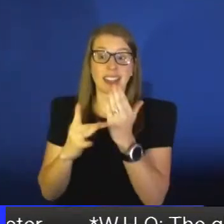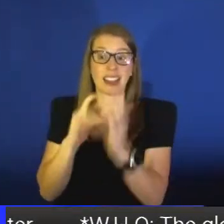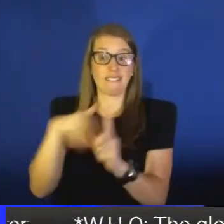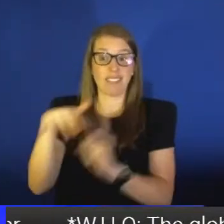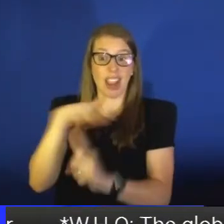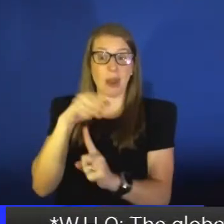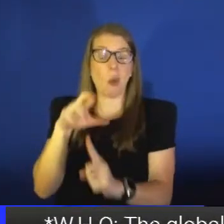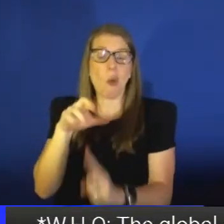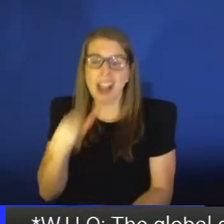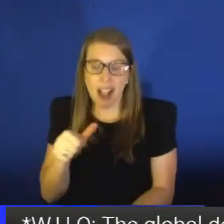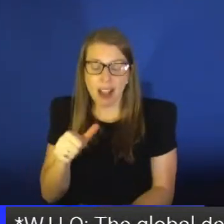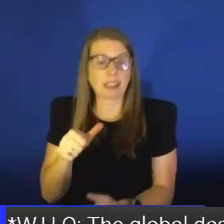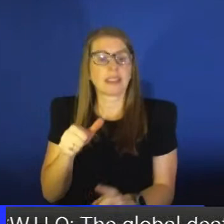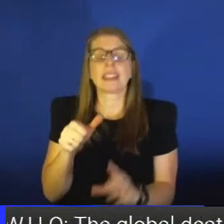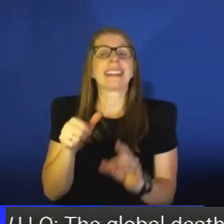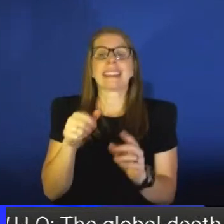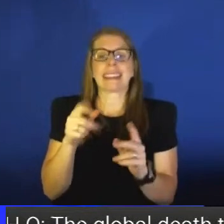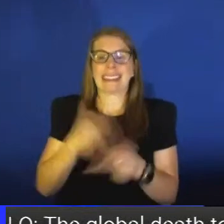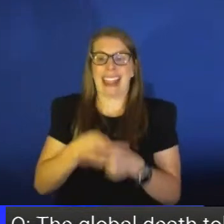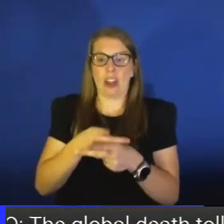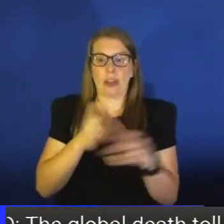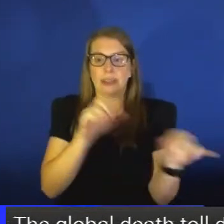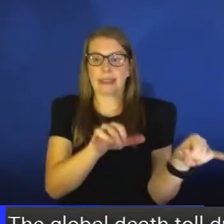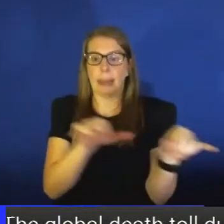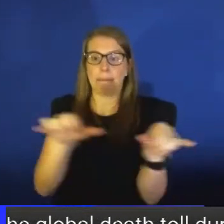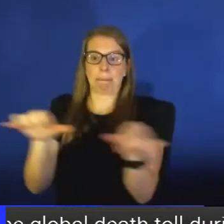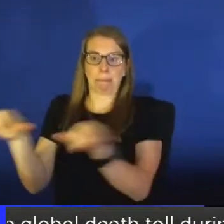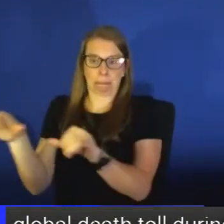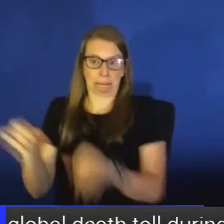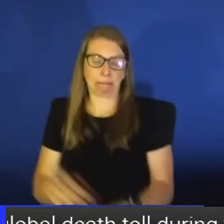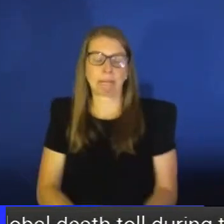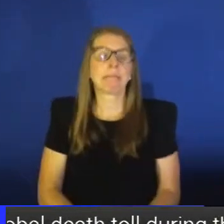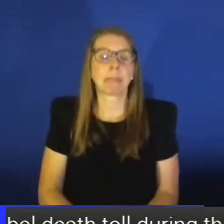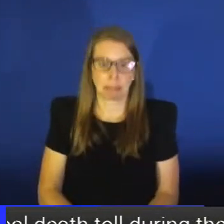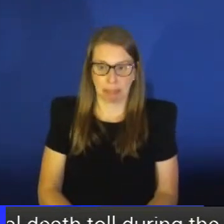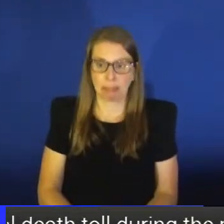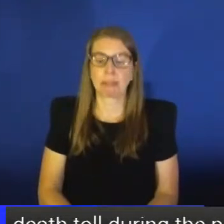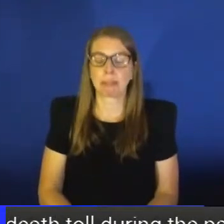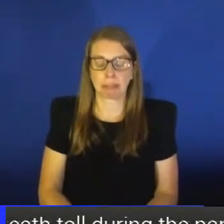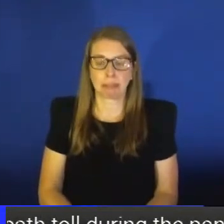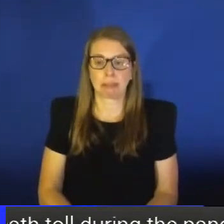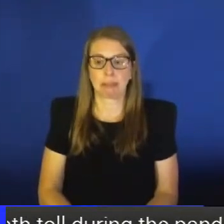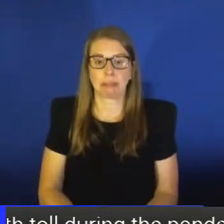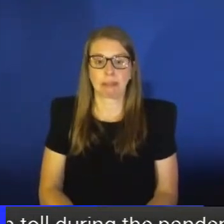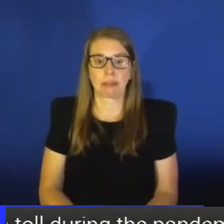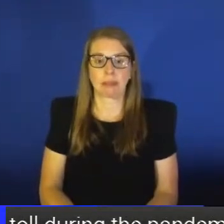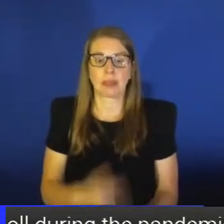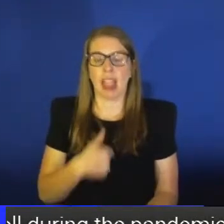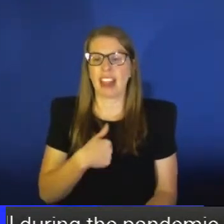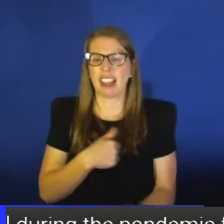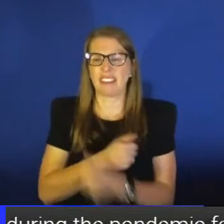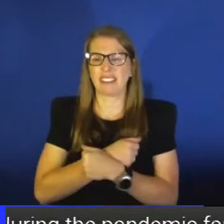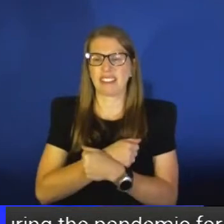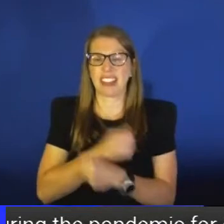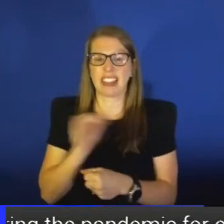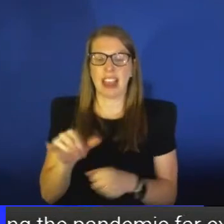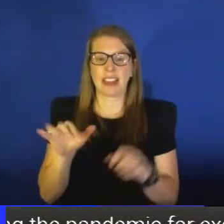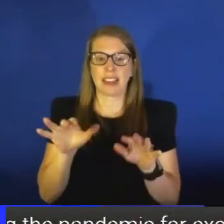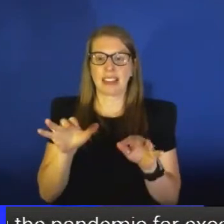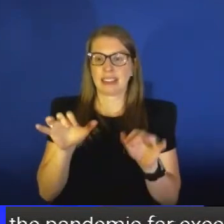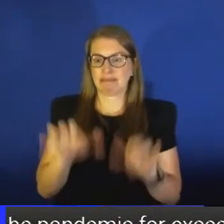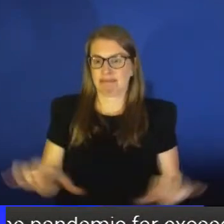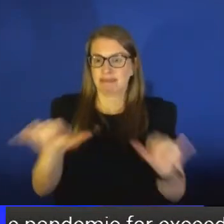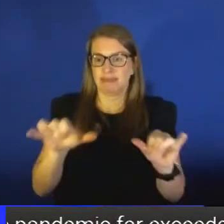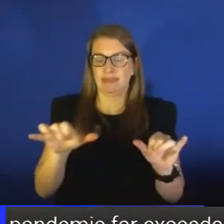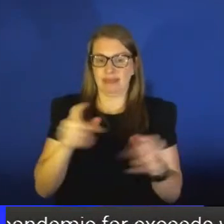is the same. And I think that's something that I love is consistent. It's care and compassion. One of the things we say around here is you